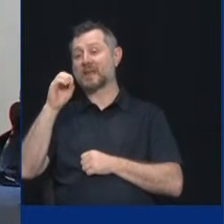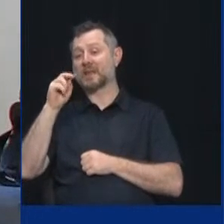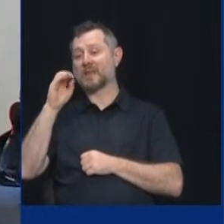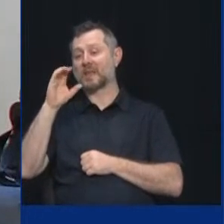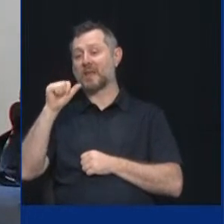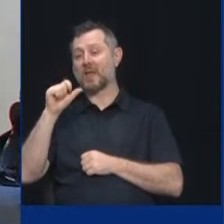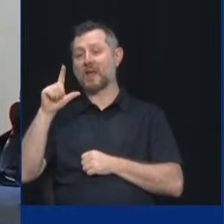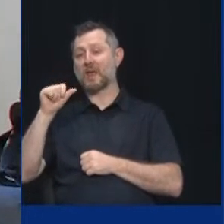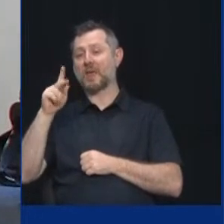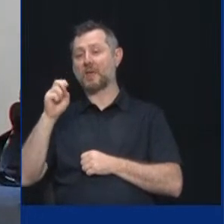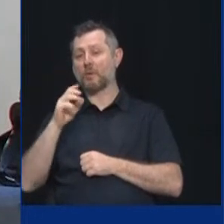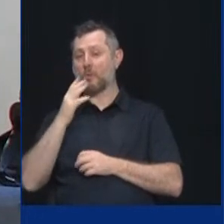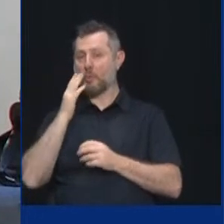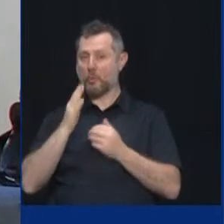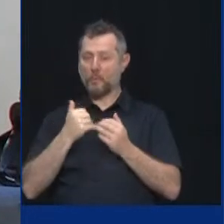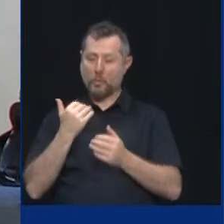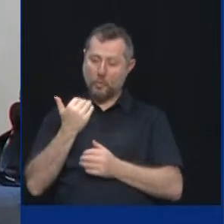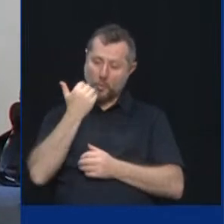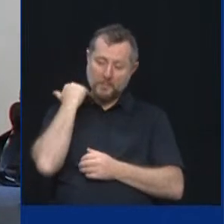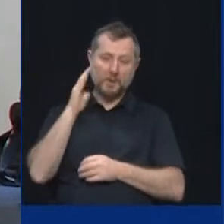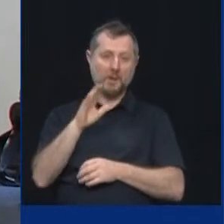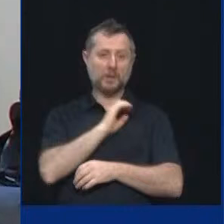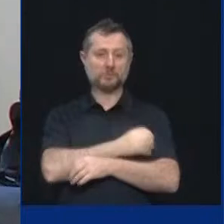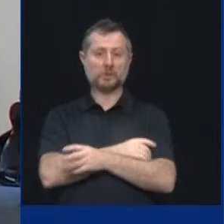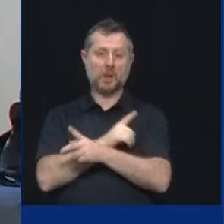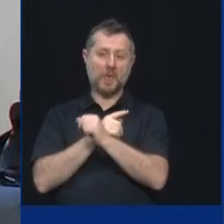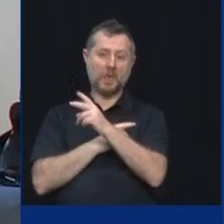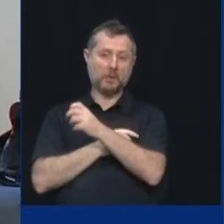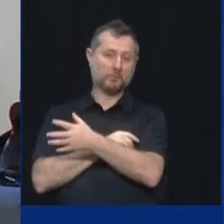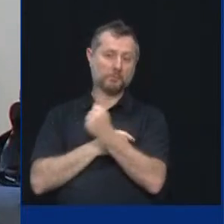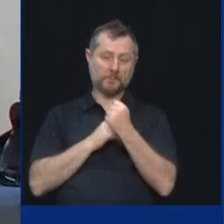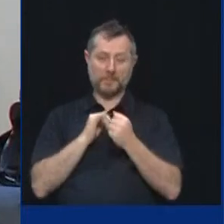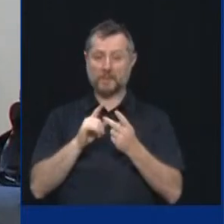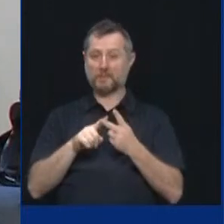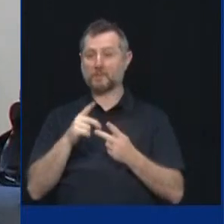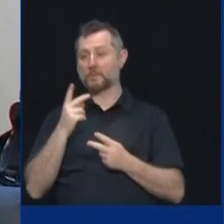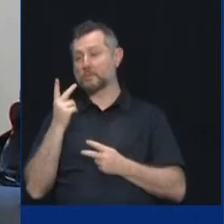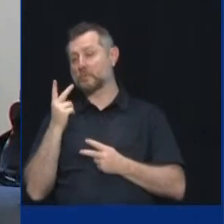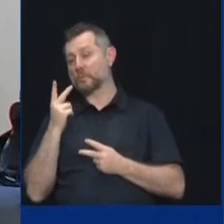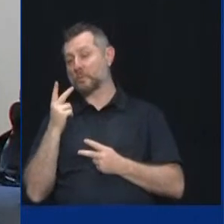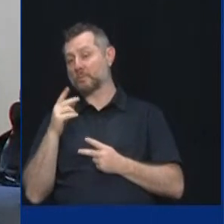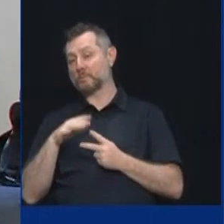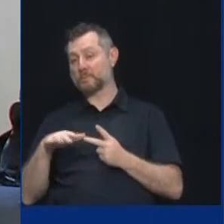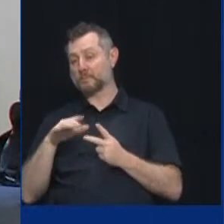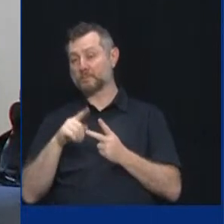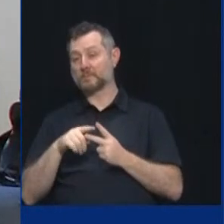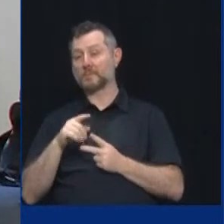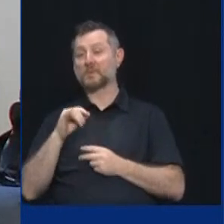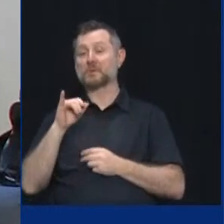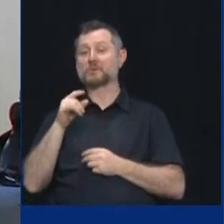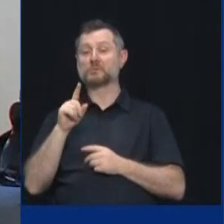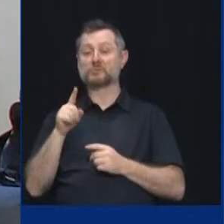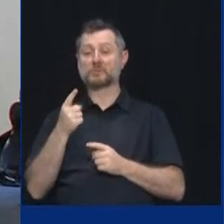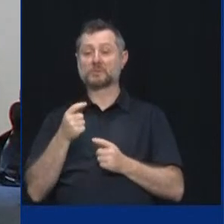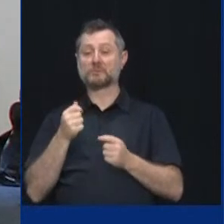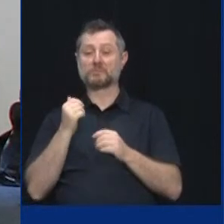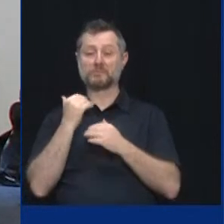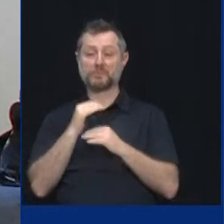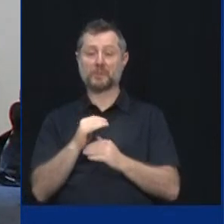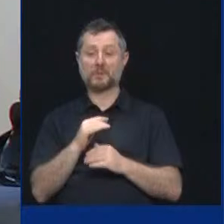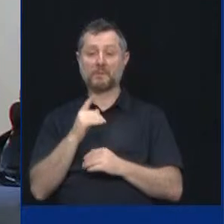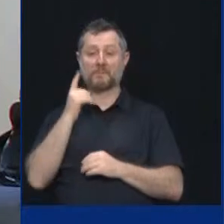One basically stops it from increasing its power, all this for Bitcoin mining, right? And the